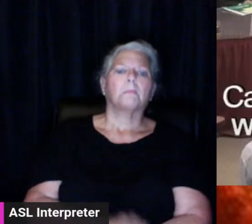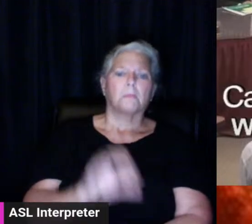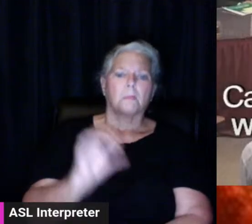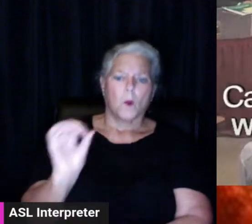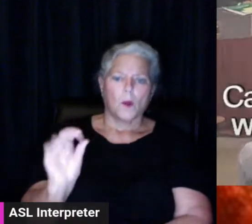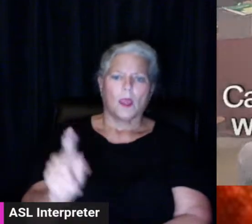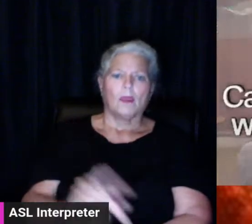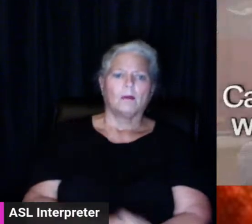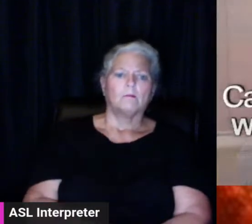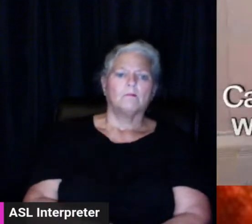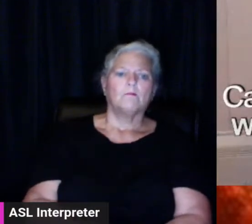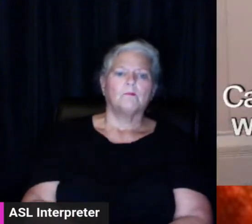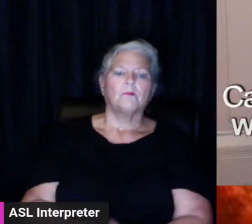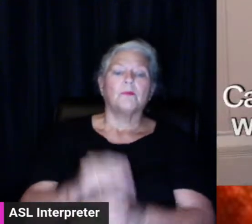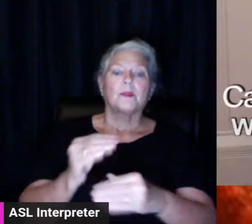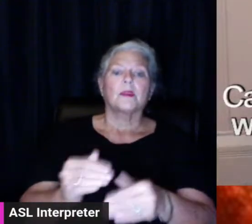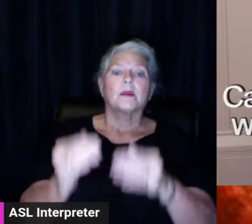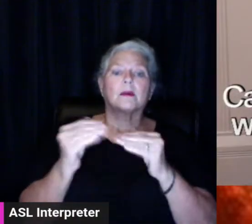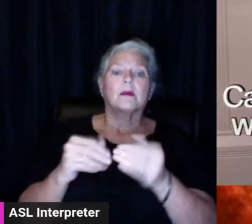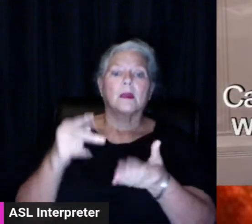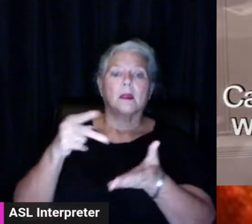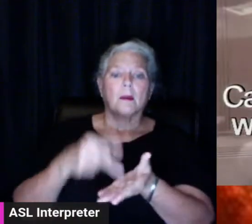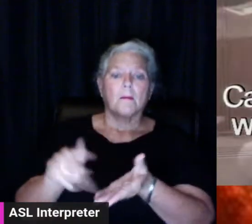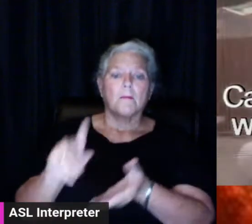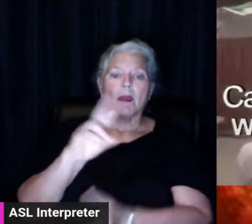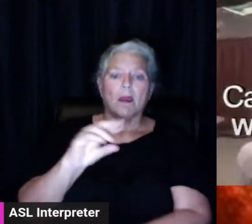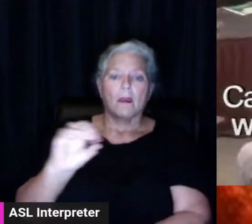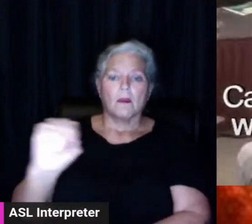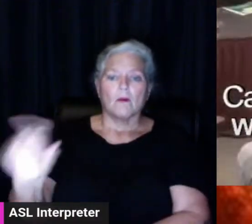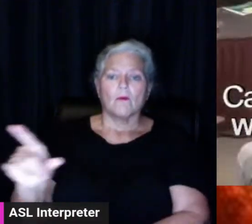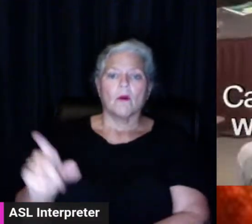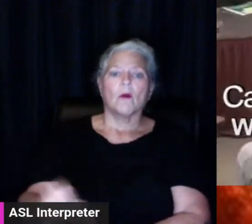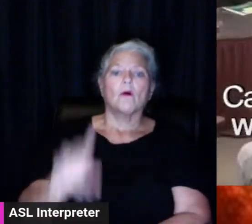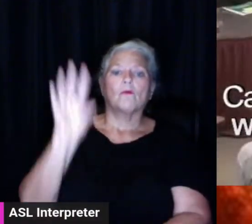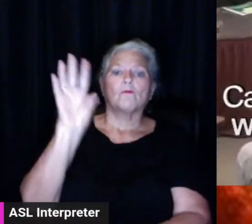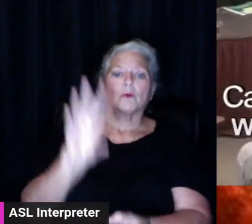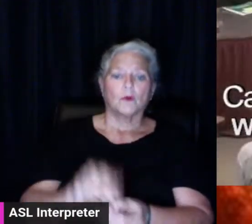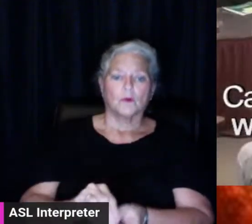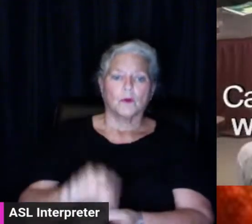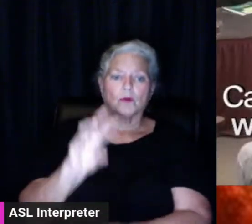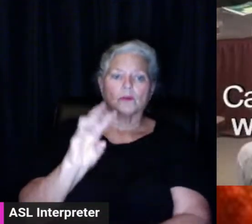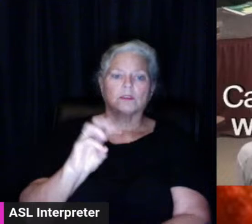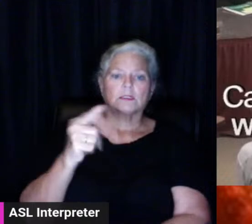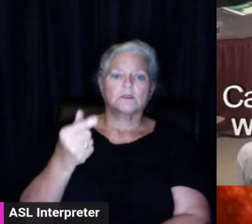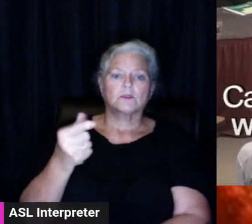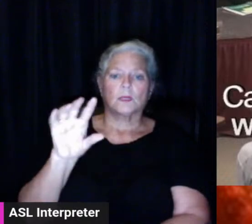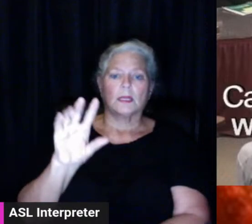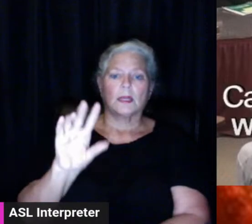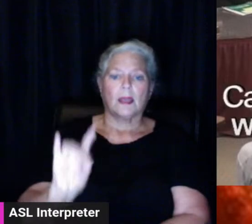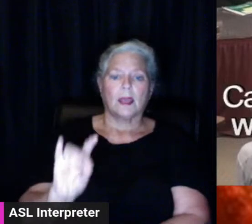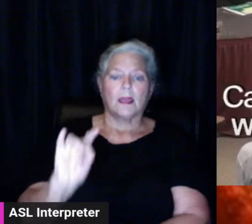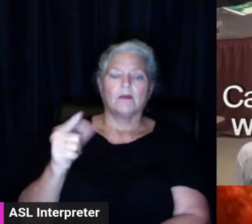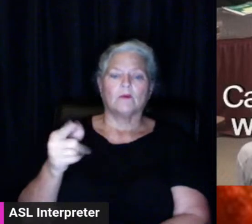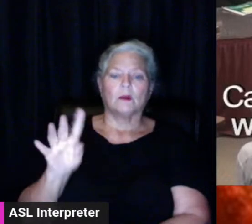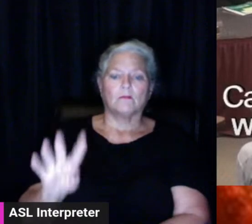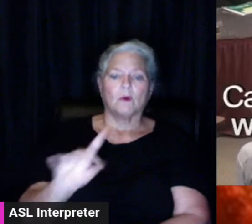right. Okay. So next is the payroll warrant total for the week of Mine says- 6/28/2024,